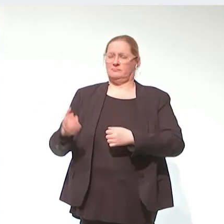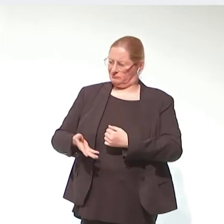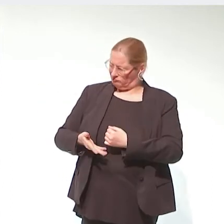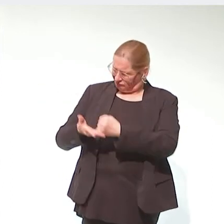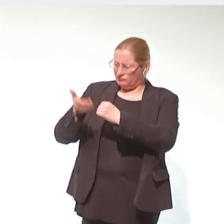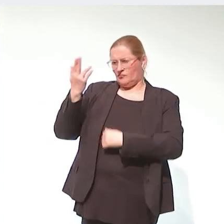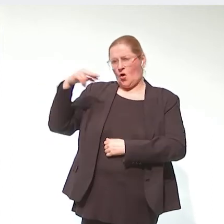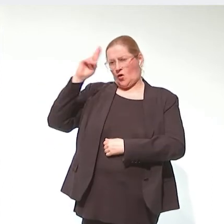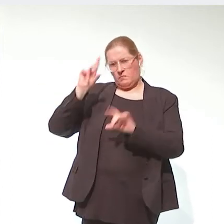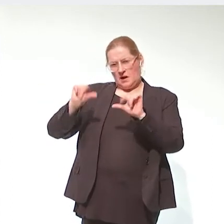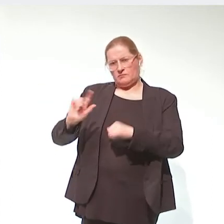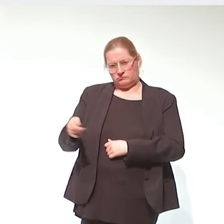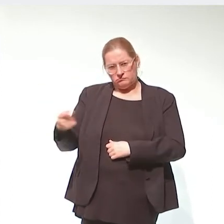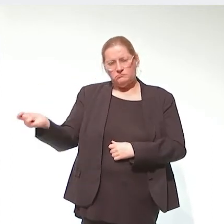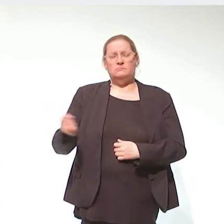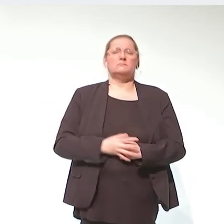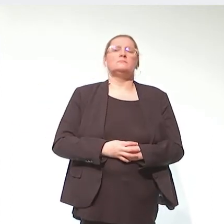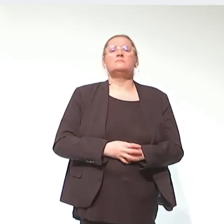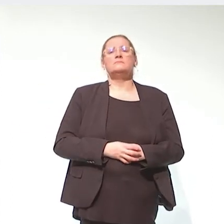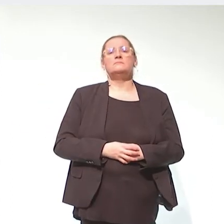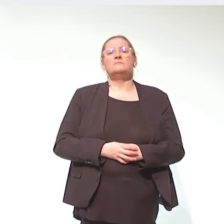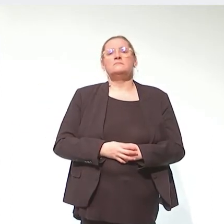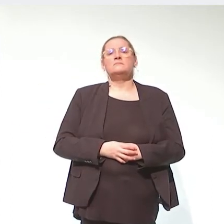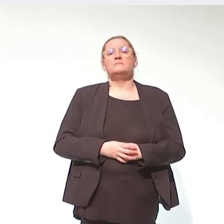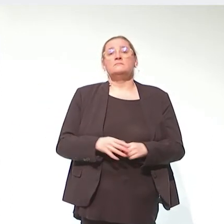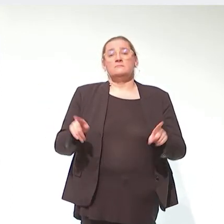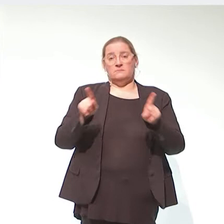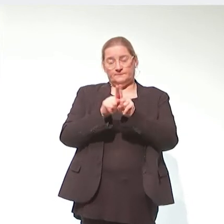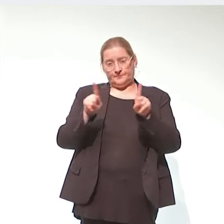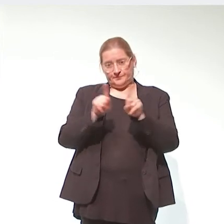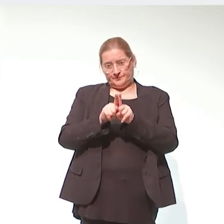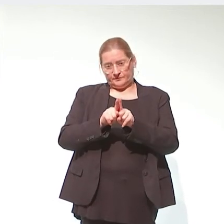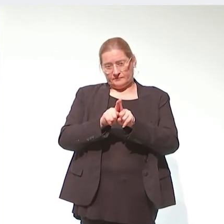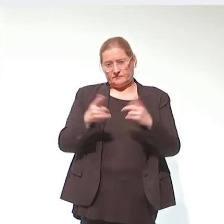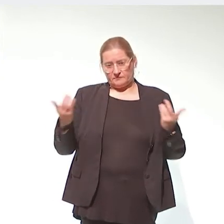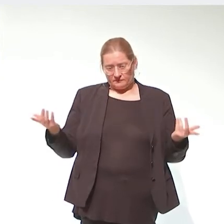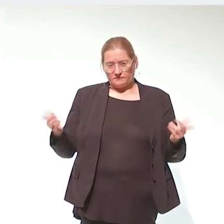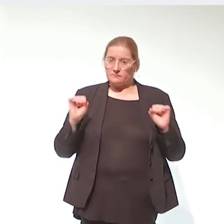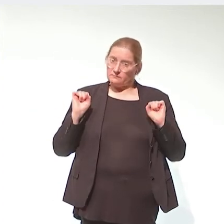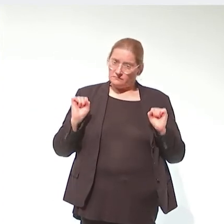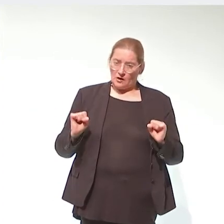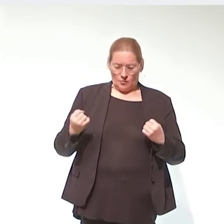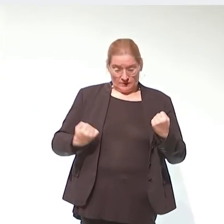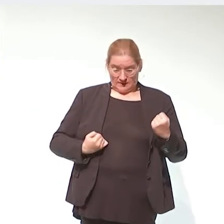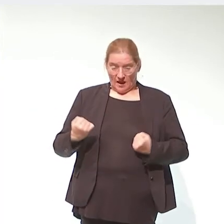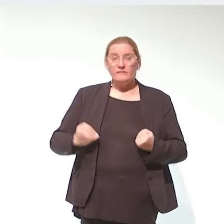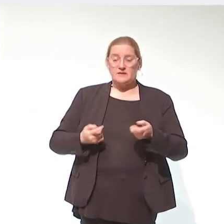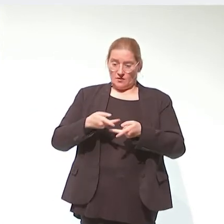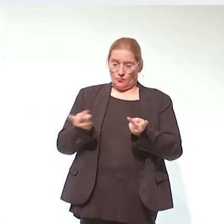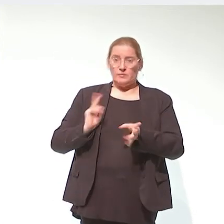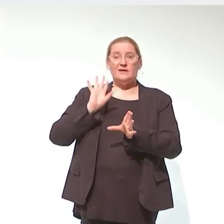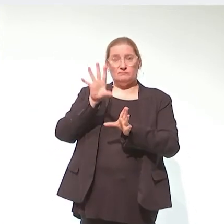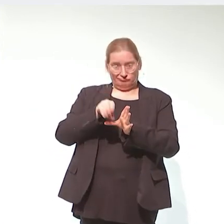can be recruited in the wider public sector on a quota basis. There is a grant by